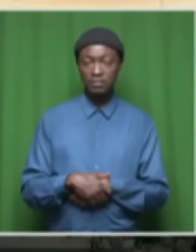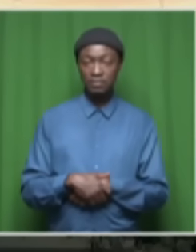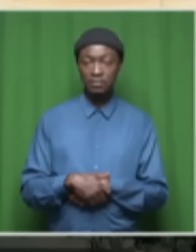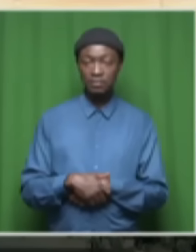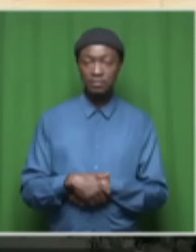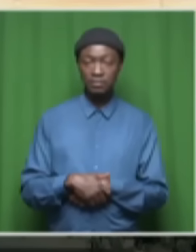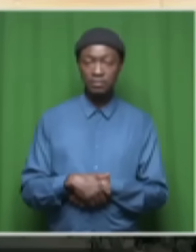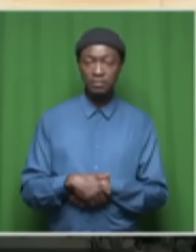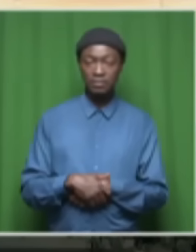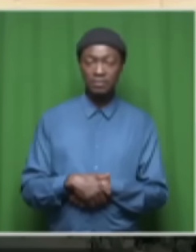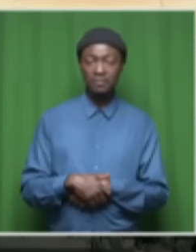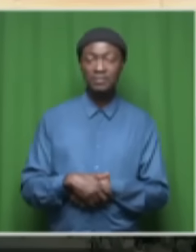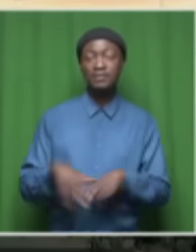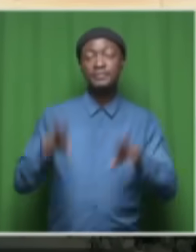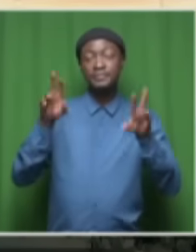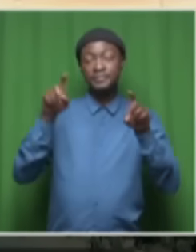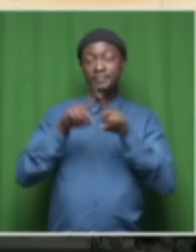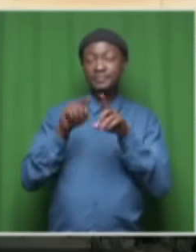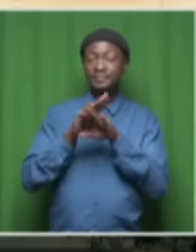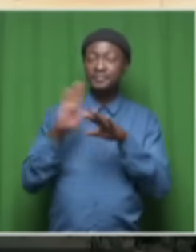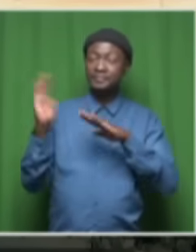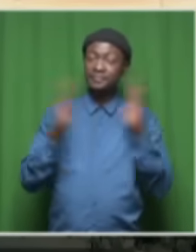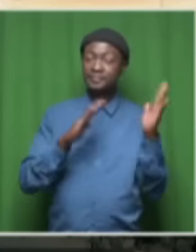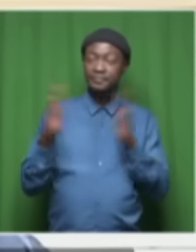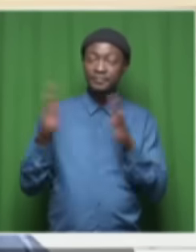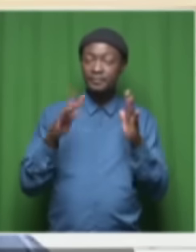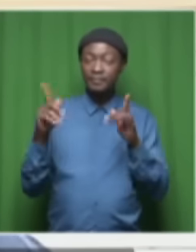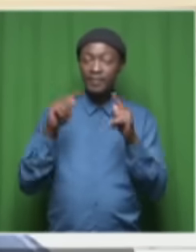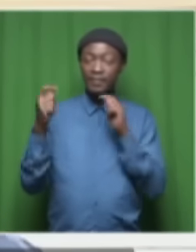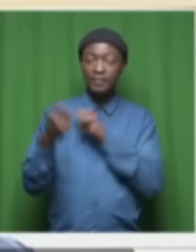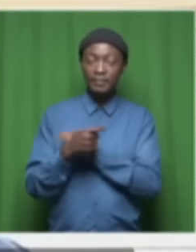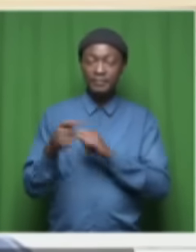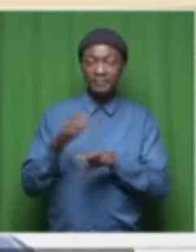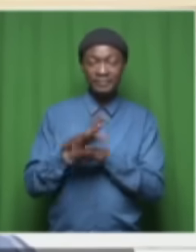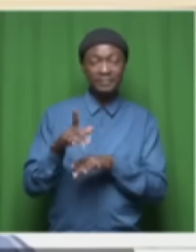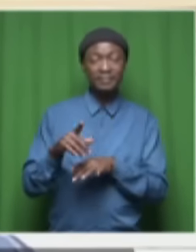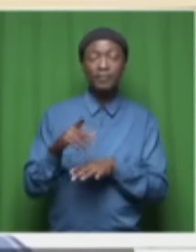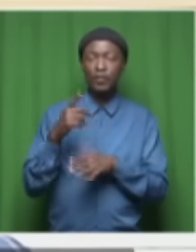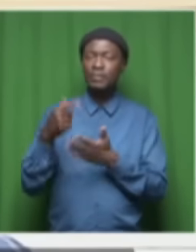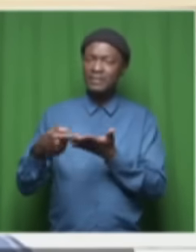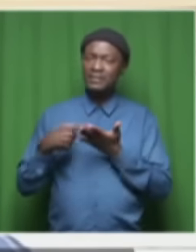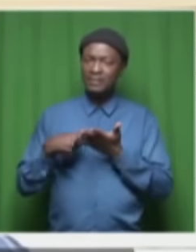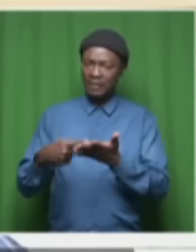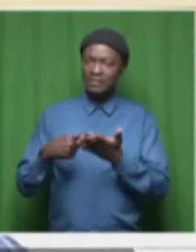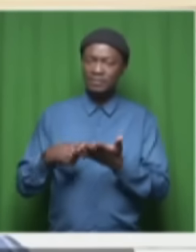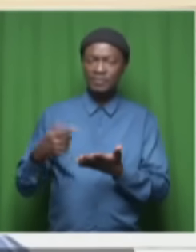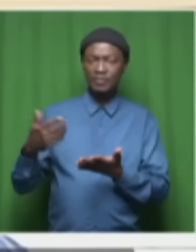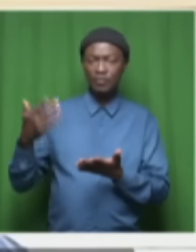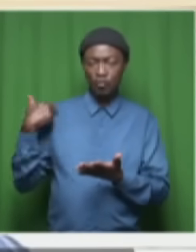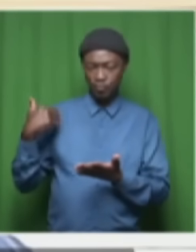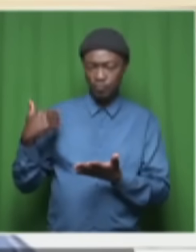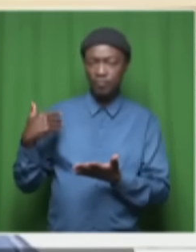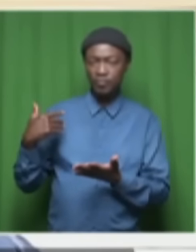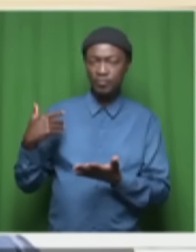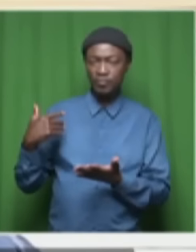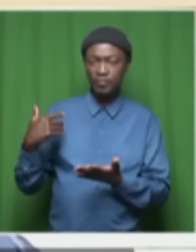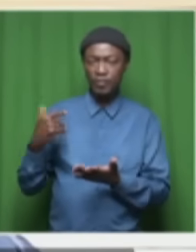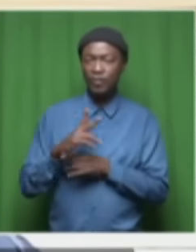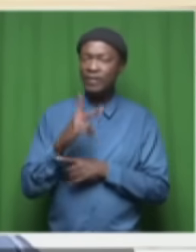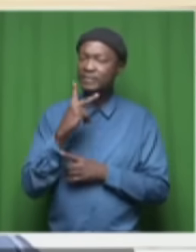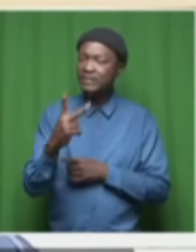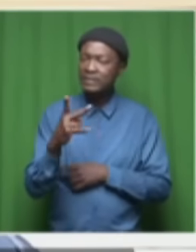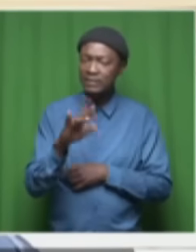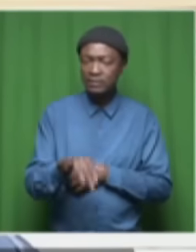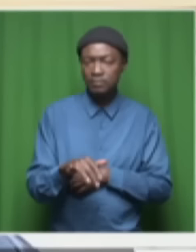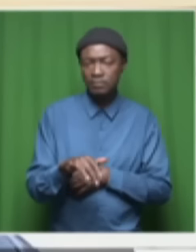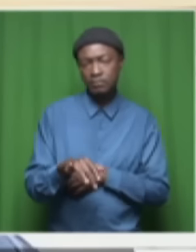The issue of climate change we've been discussing in terms of what is the impact of the climate change, because we've realized that